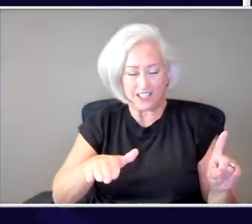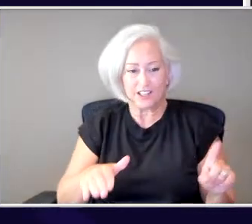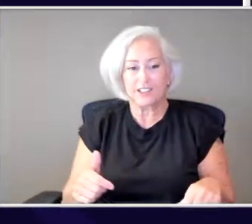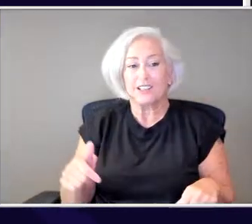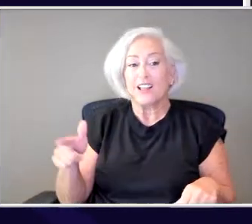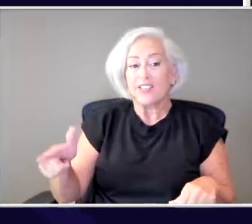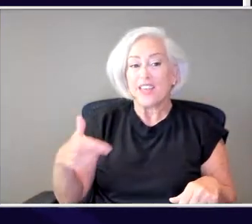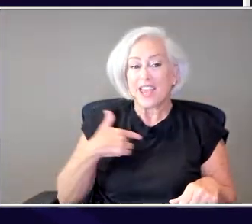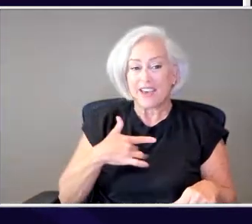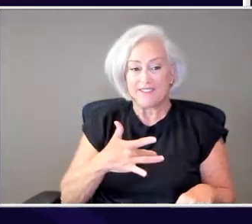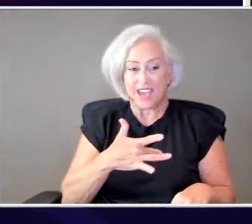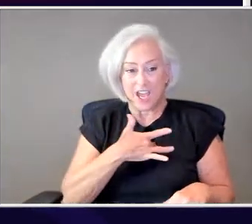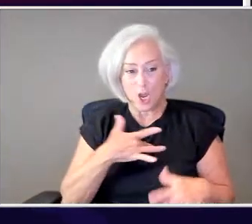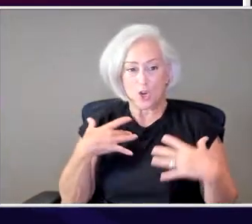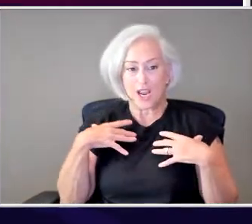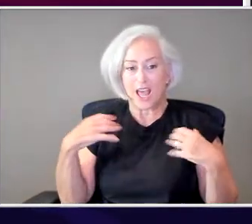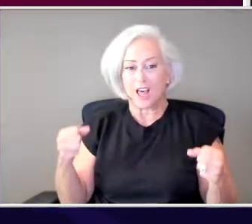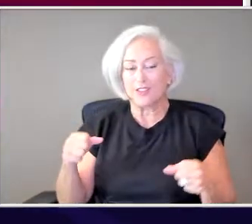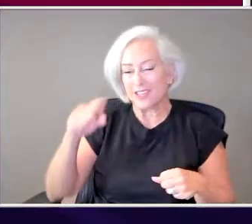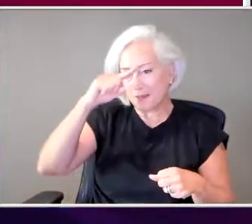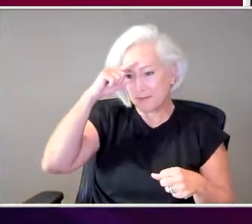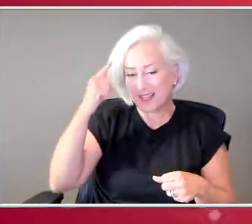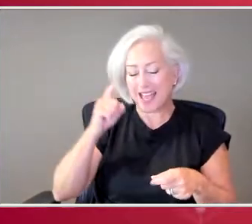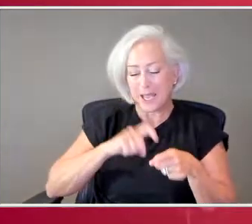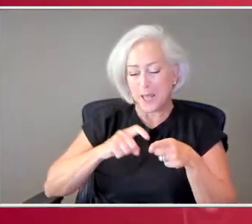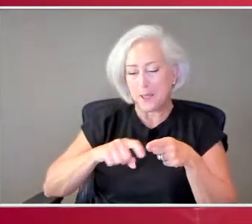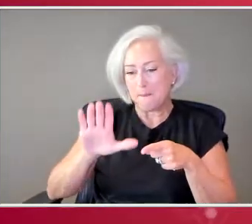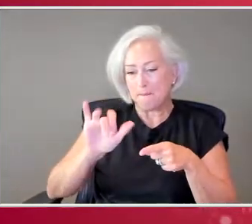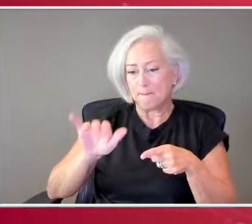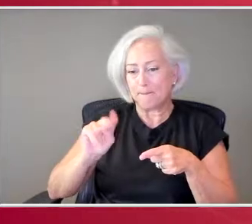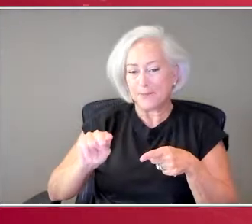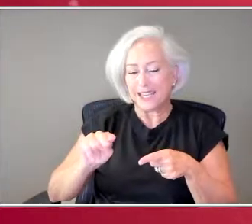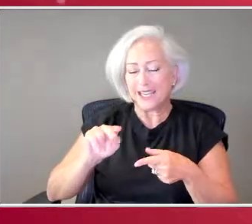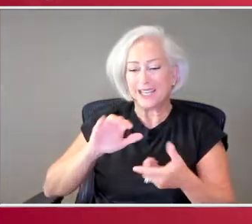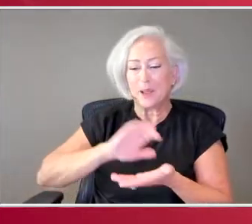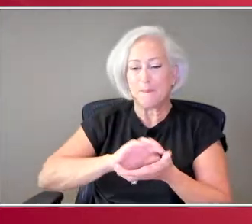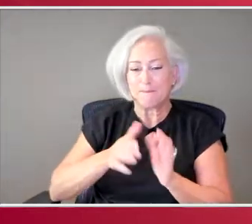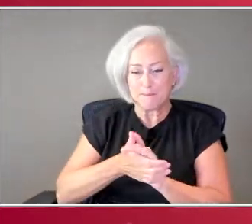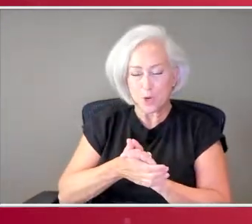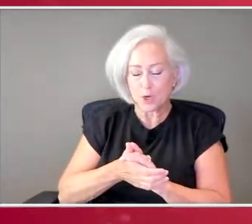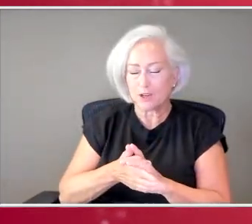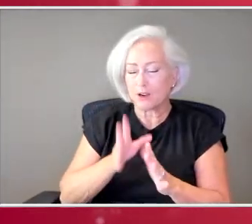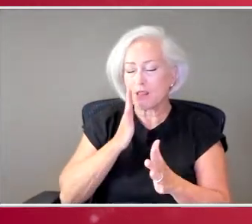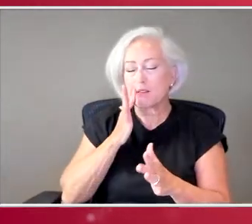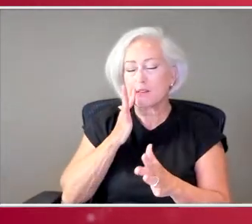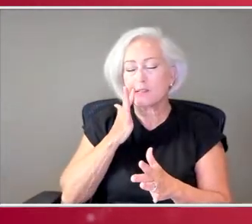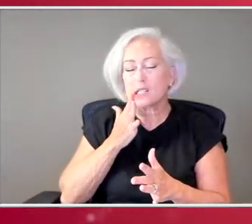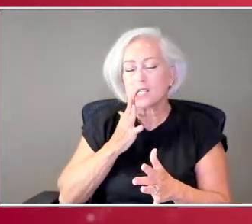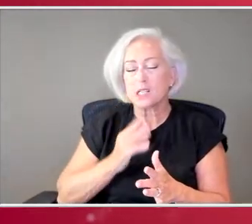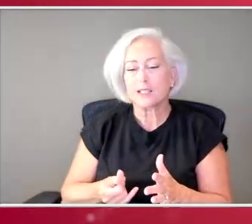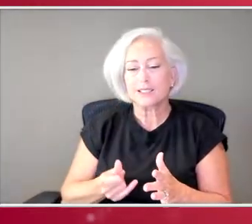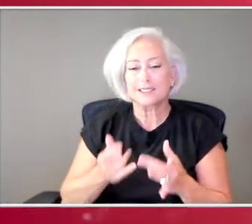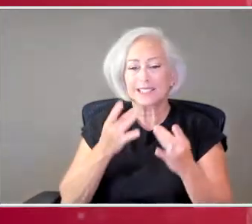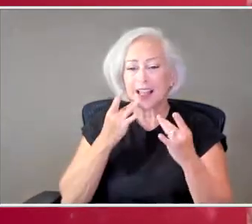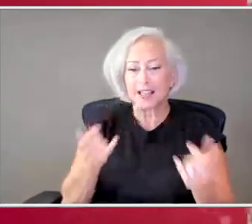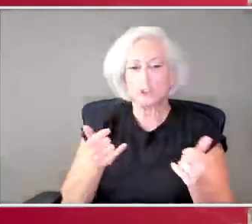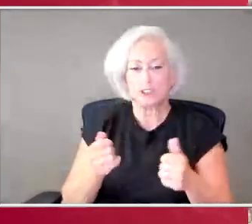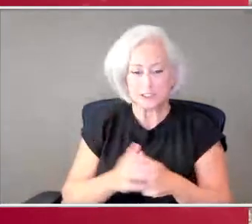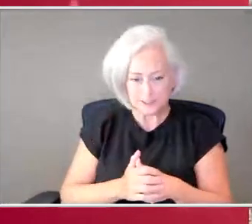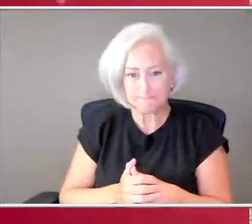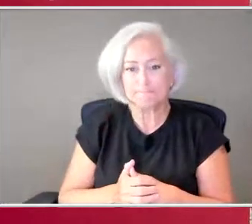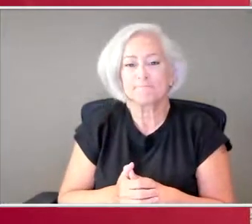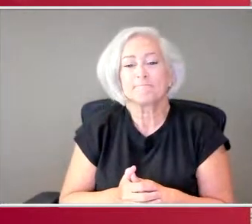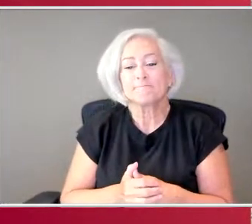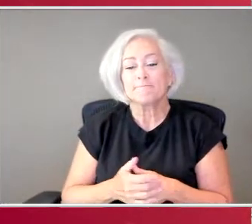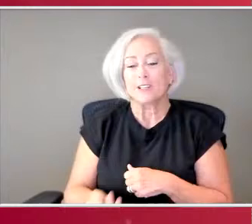burger that is to die for. I've had that. It's really good. We do have another picture we want to share. 2 very special people are in